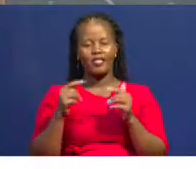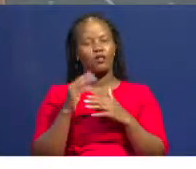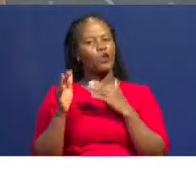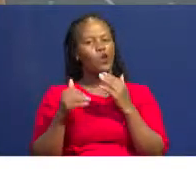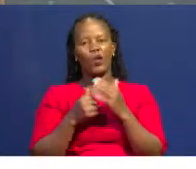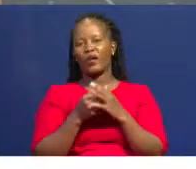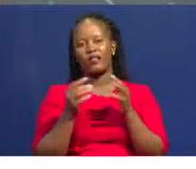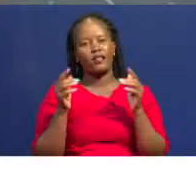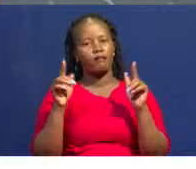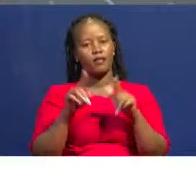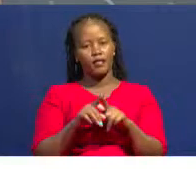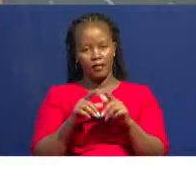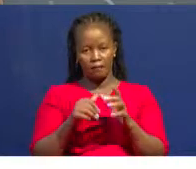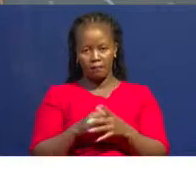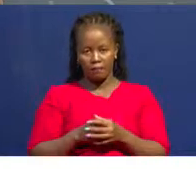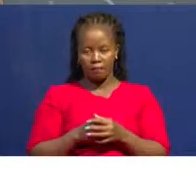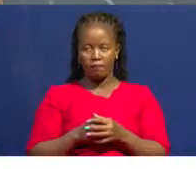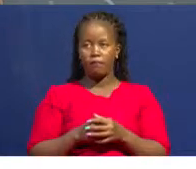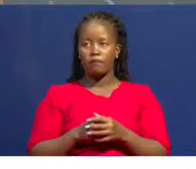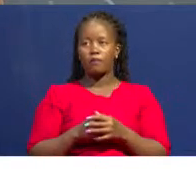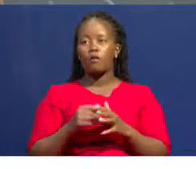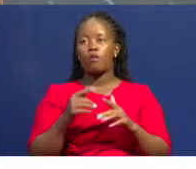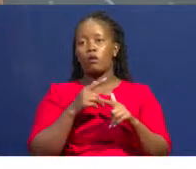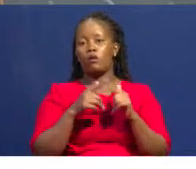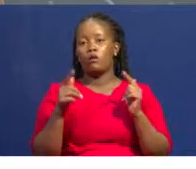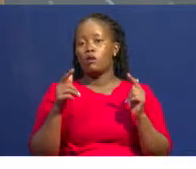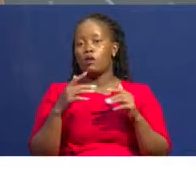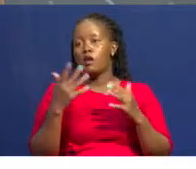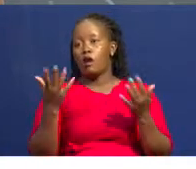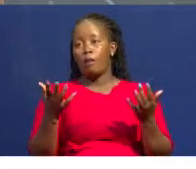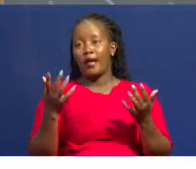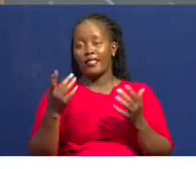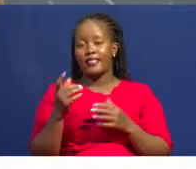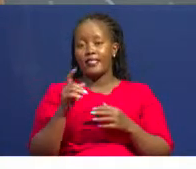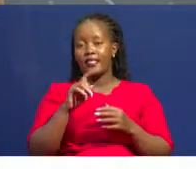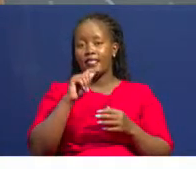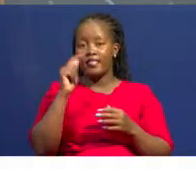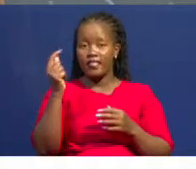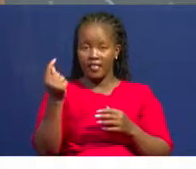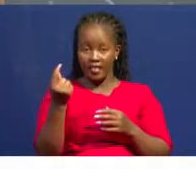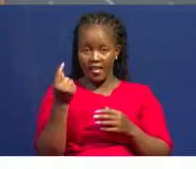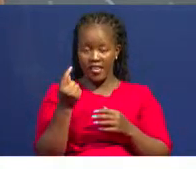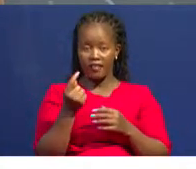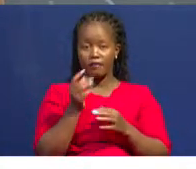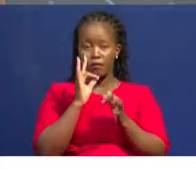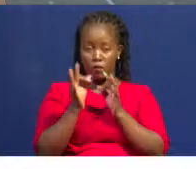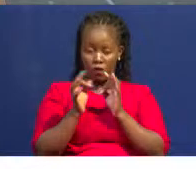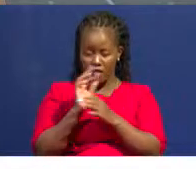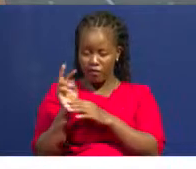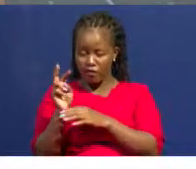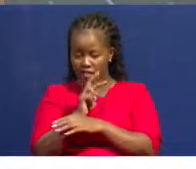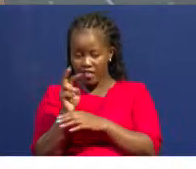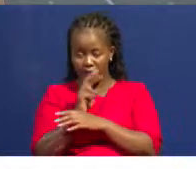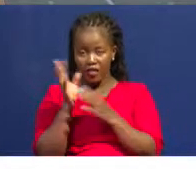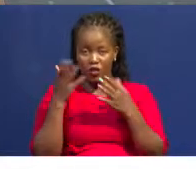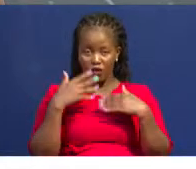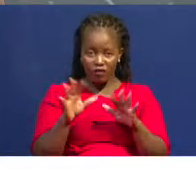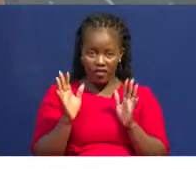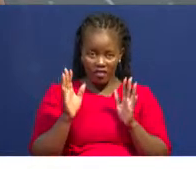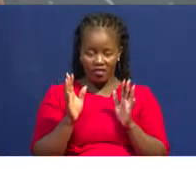same. Ours is once you get up from the inspection, it's your